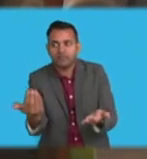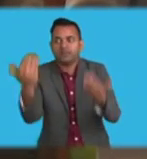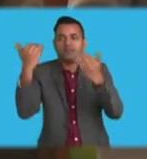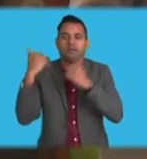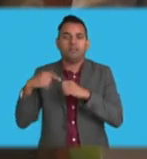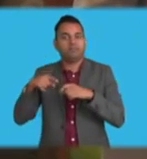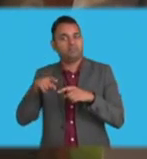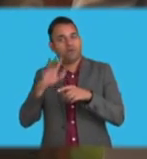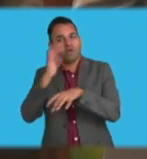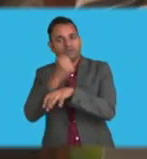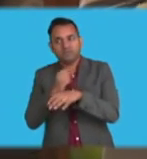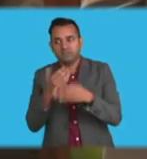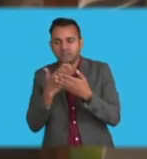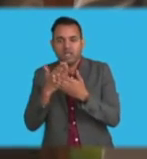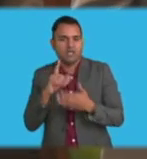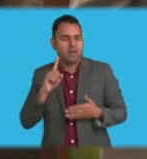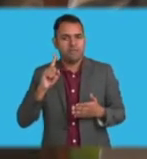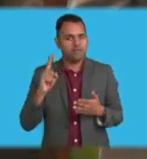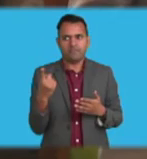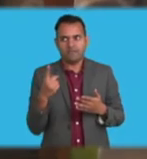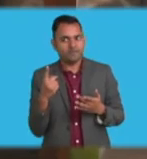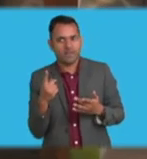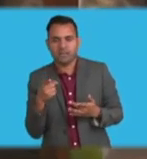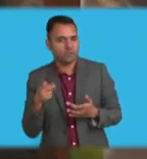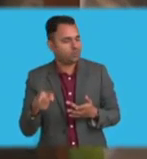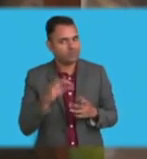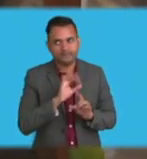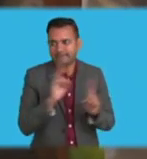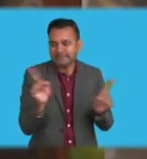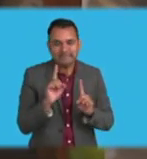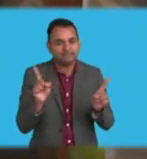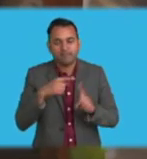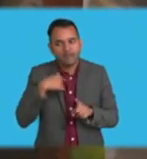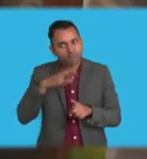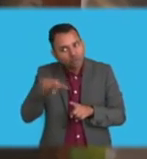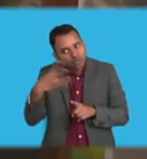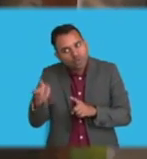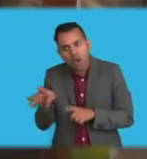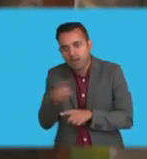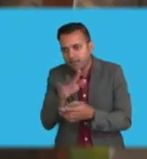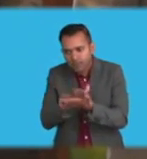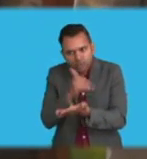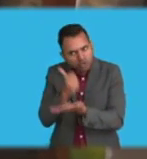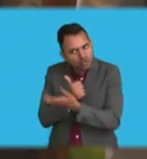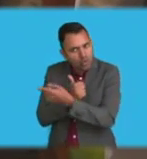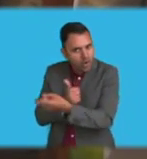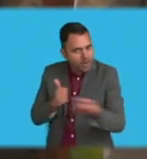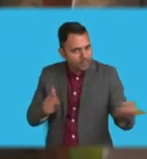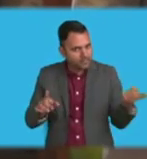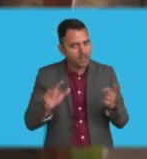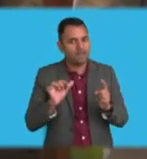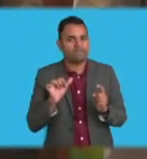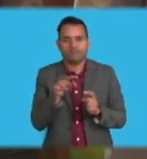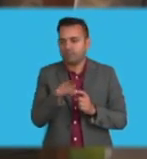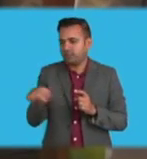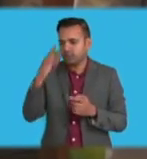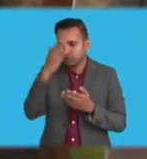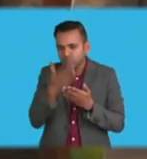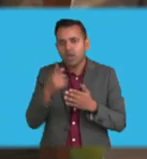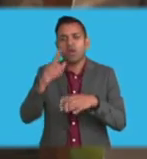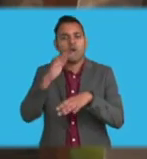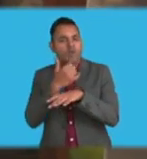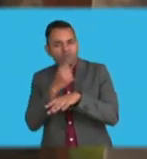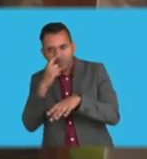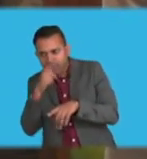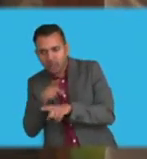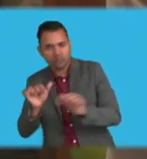have a rigorous process of checking their contracts to make sure that they are protected even though they are working offshore. That is a major concern of the ministry